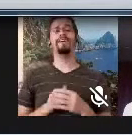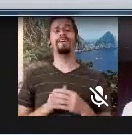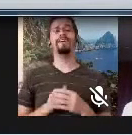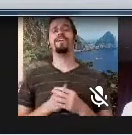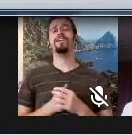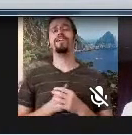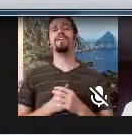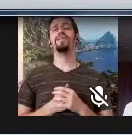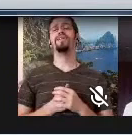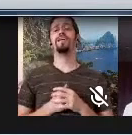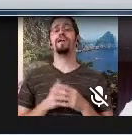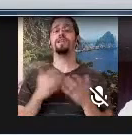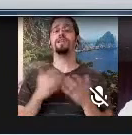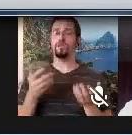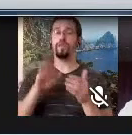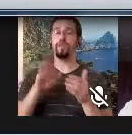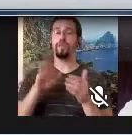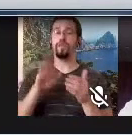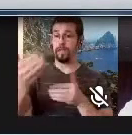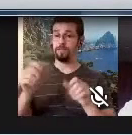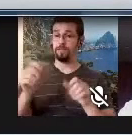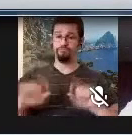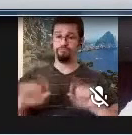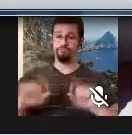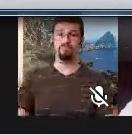So if we go to the next slide.